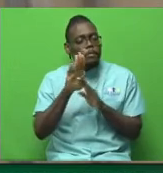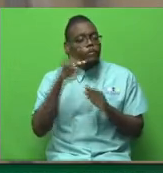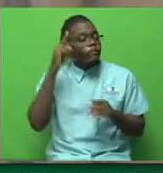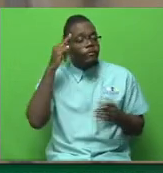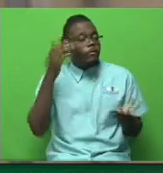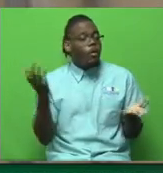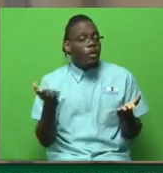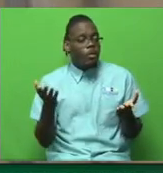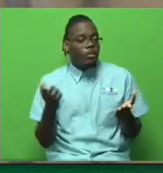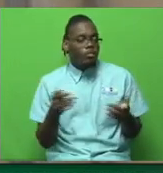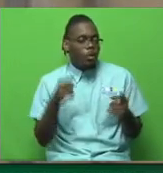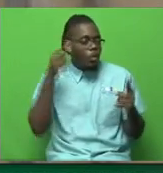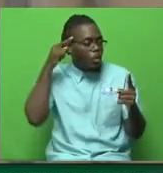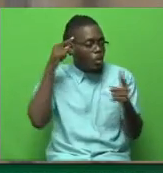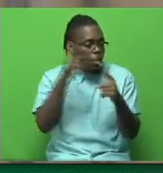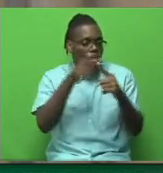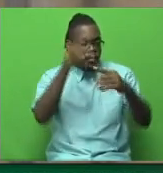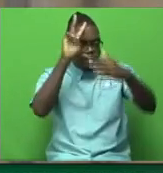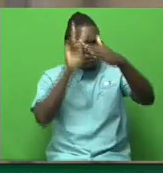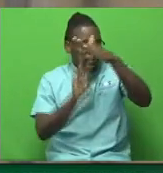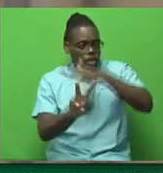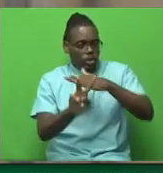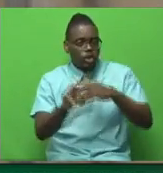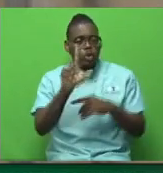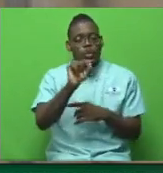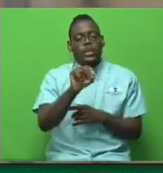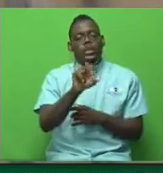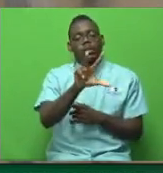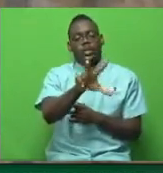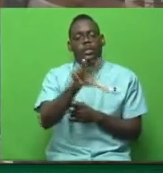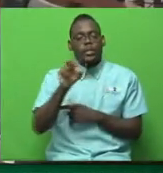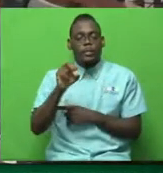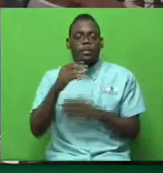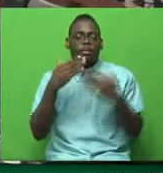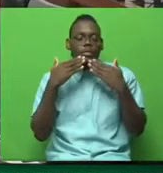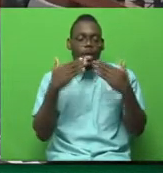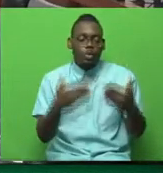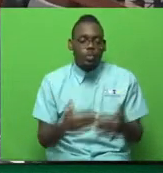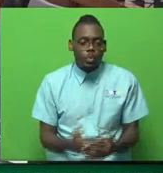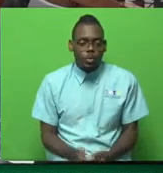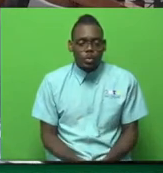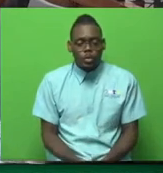of vision 2030. Mr Deputy speaker I thank you